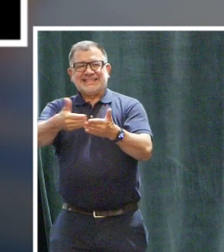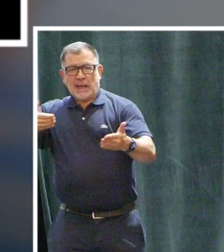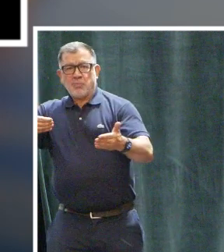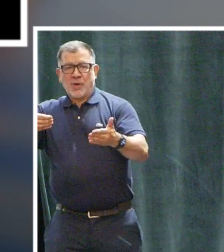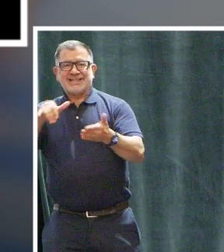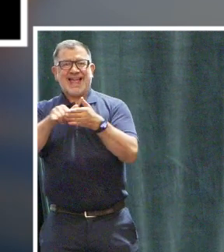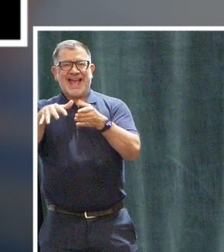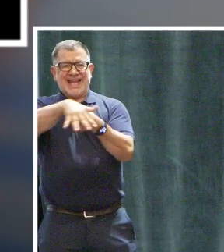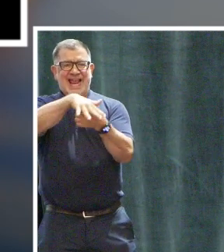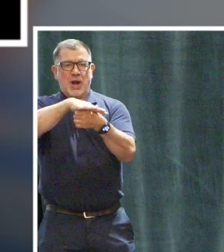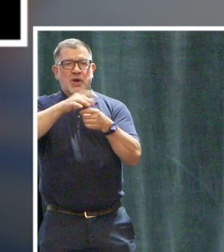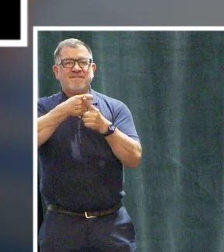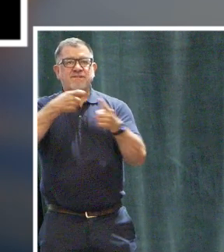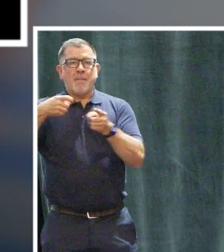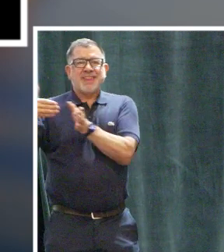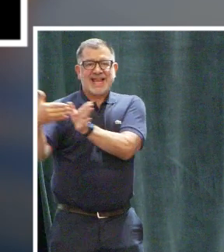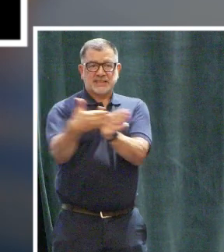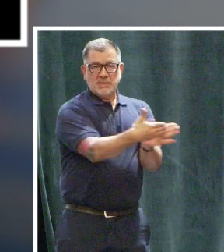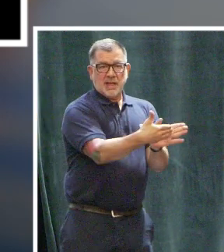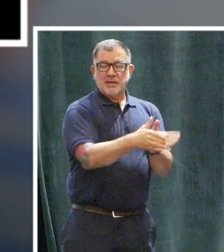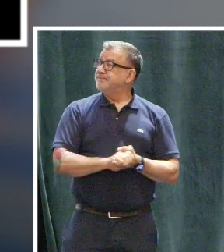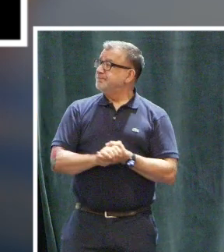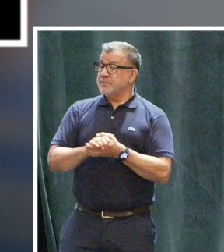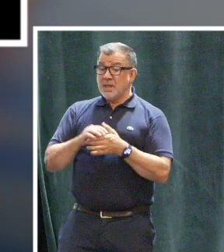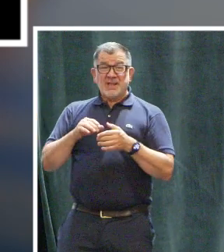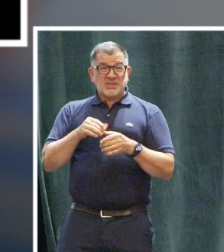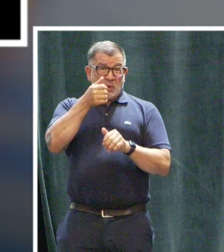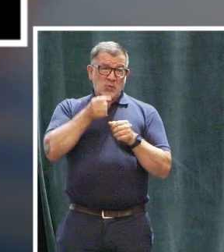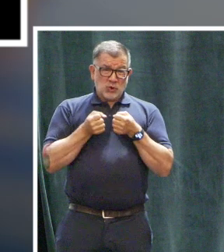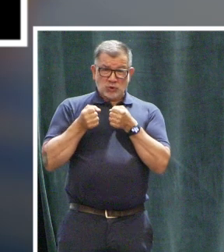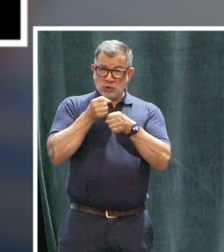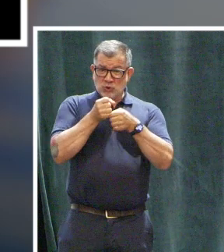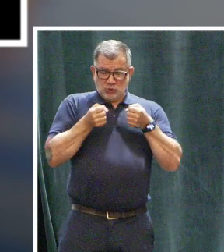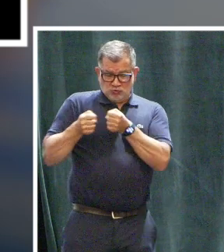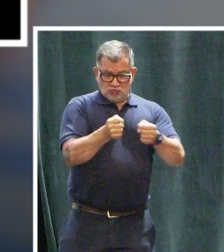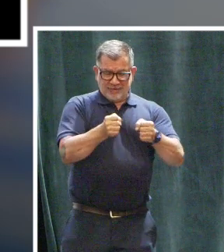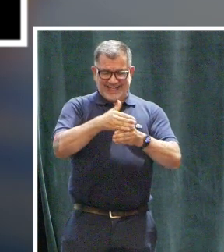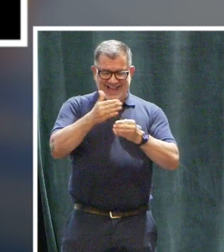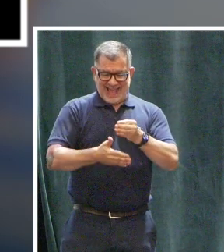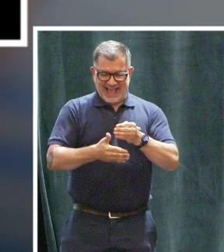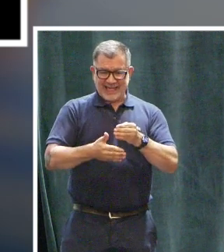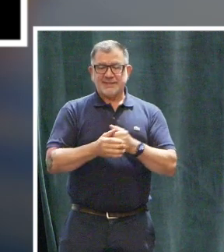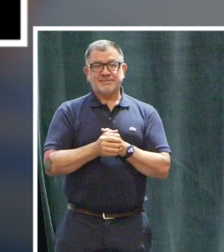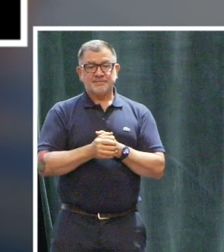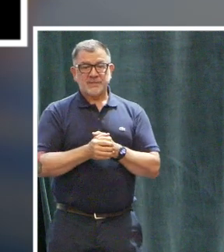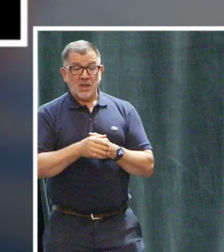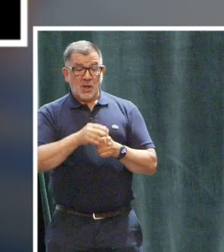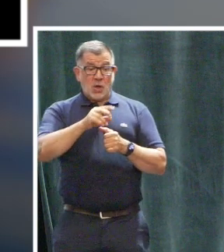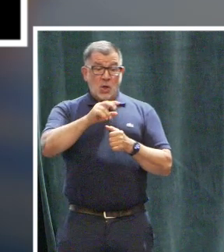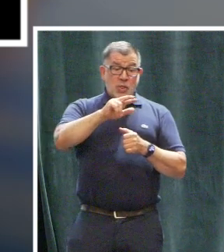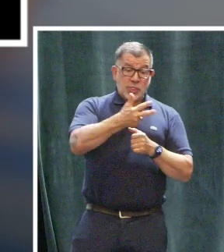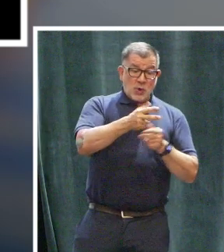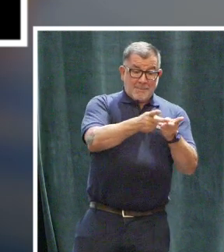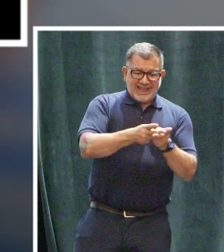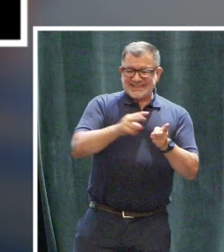In each of the street ends in this area, so South End Avenue, Third Place, and Second Place,